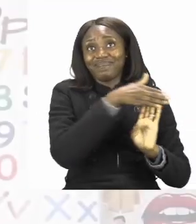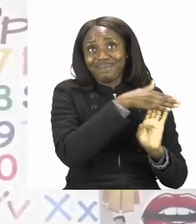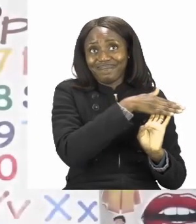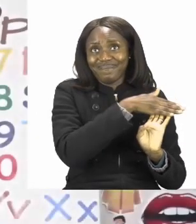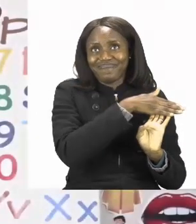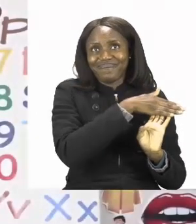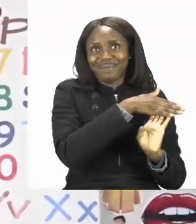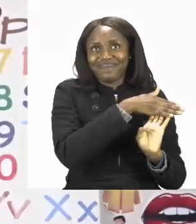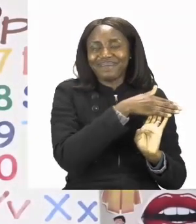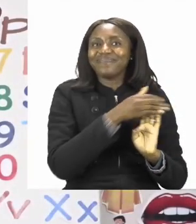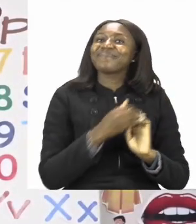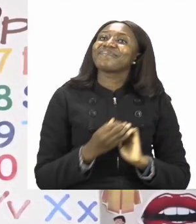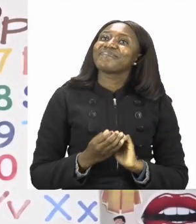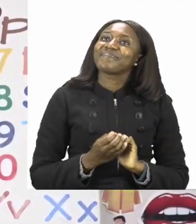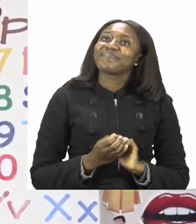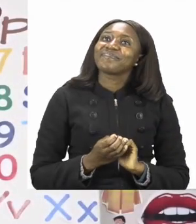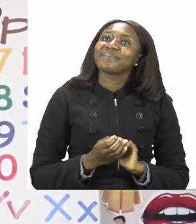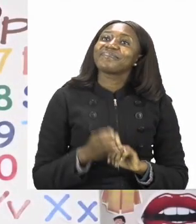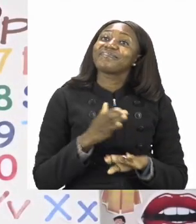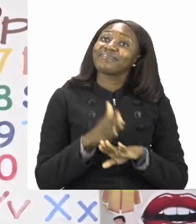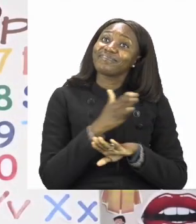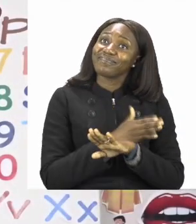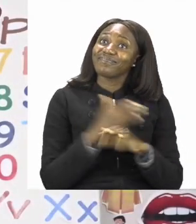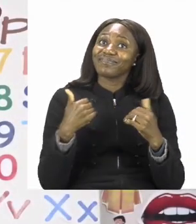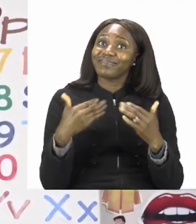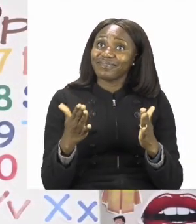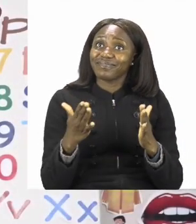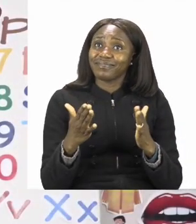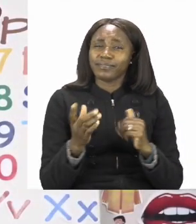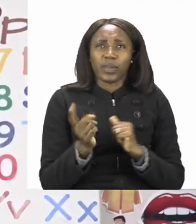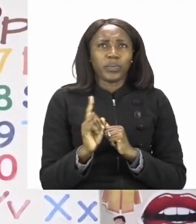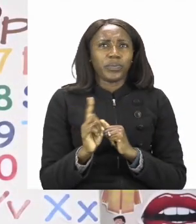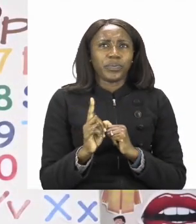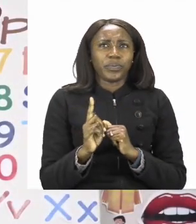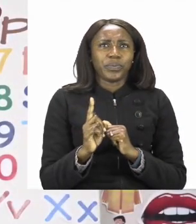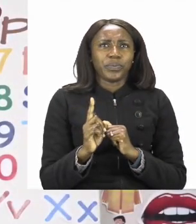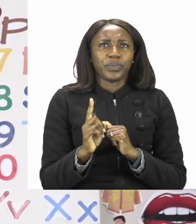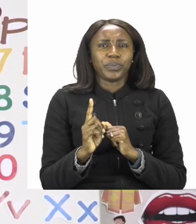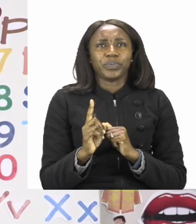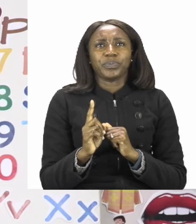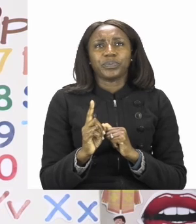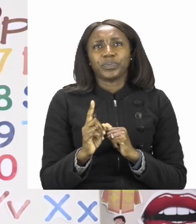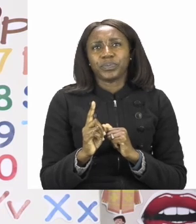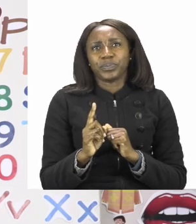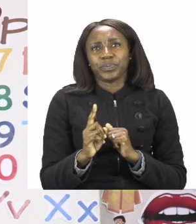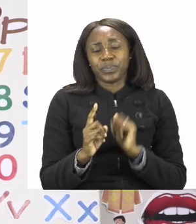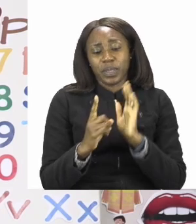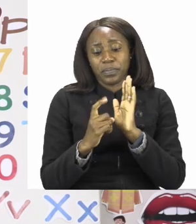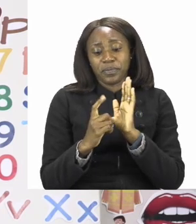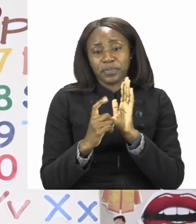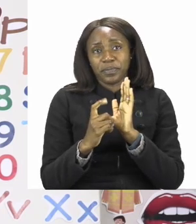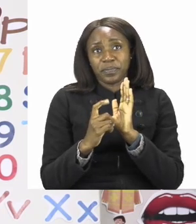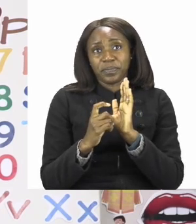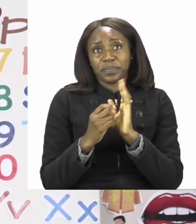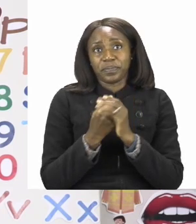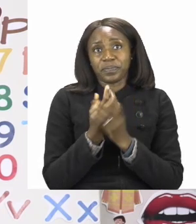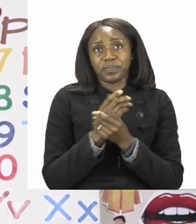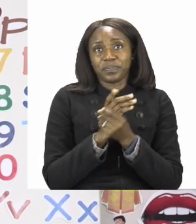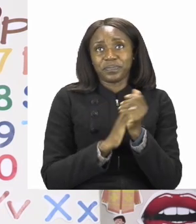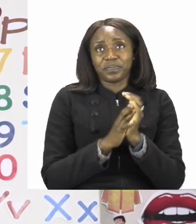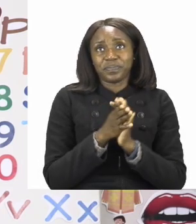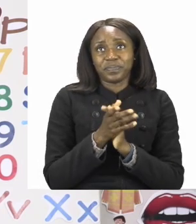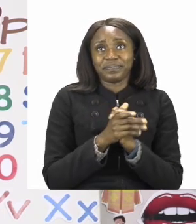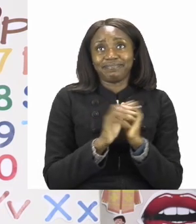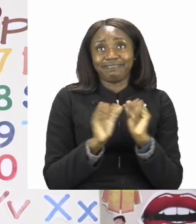road safety. And before we get into any lessons, boys and girls, we know that we need to